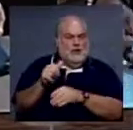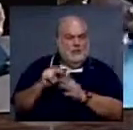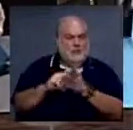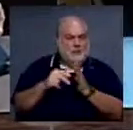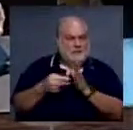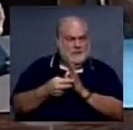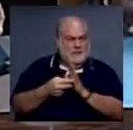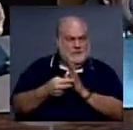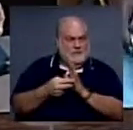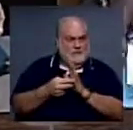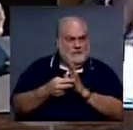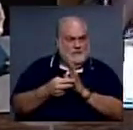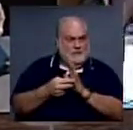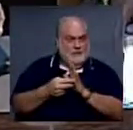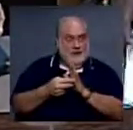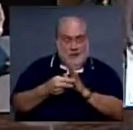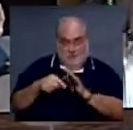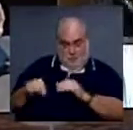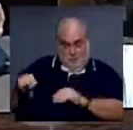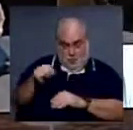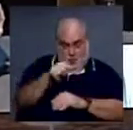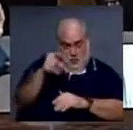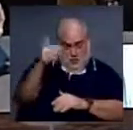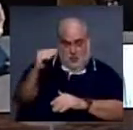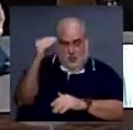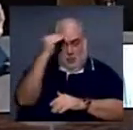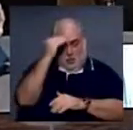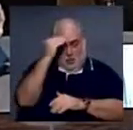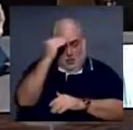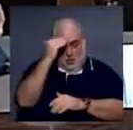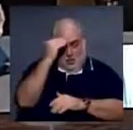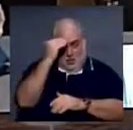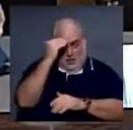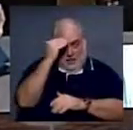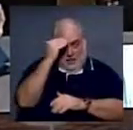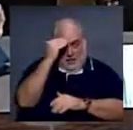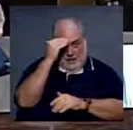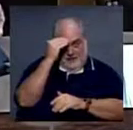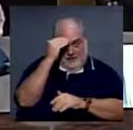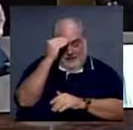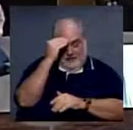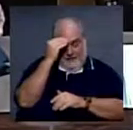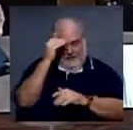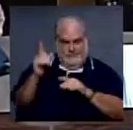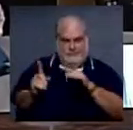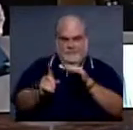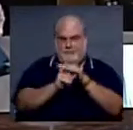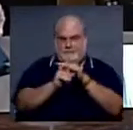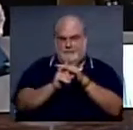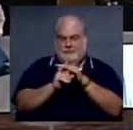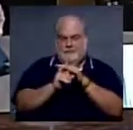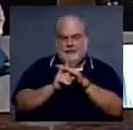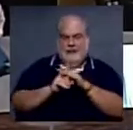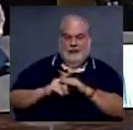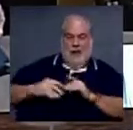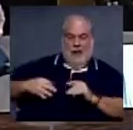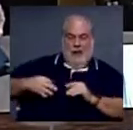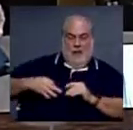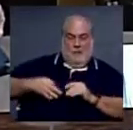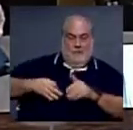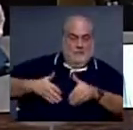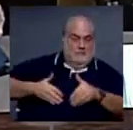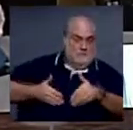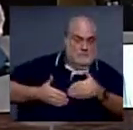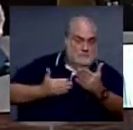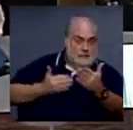And as my colleagues know, this came about because of the application that has since